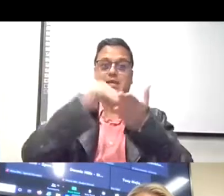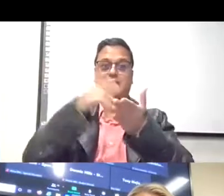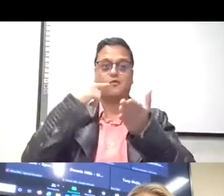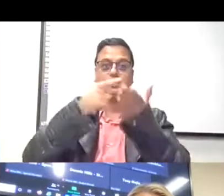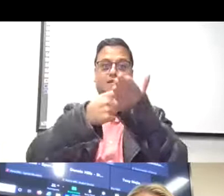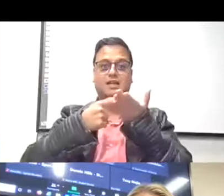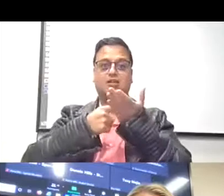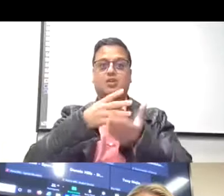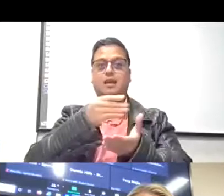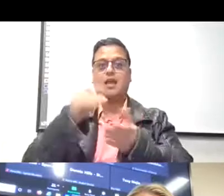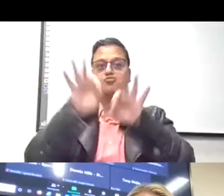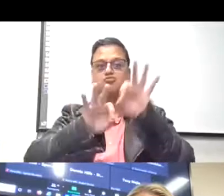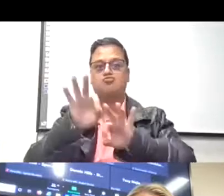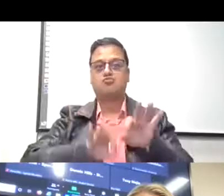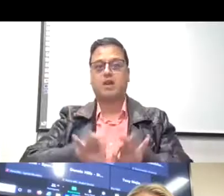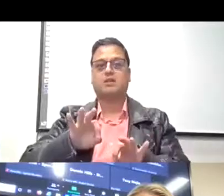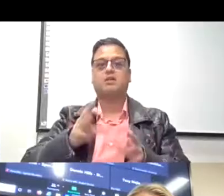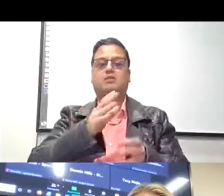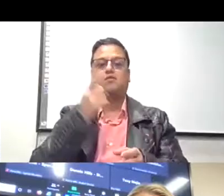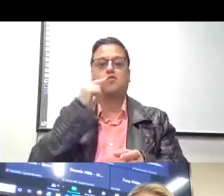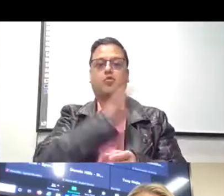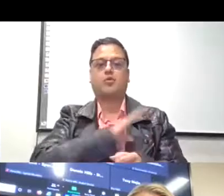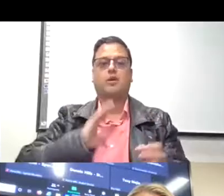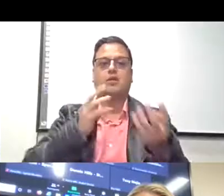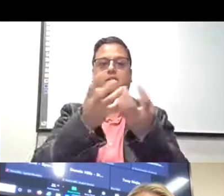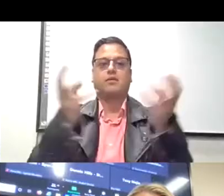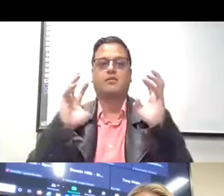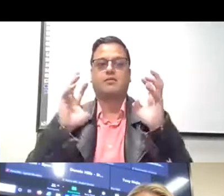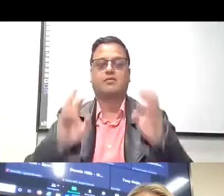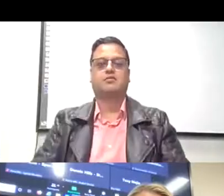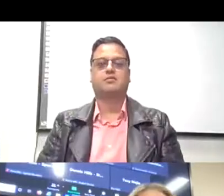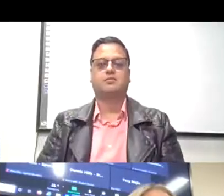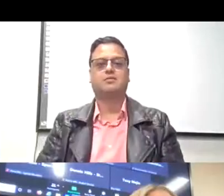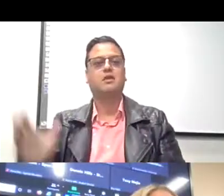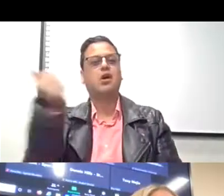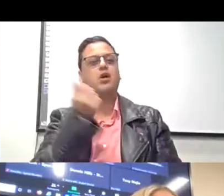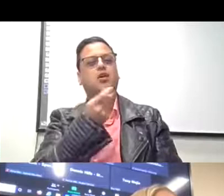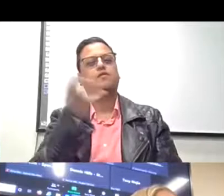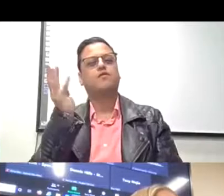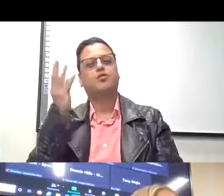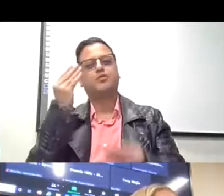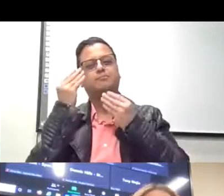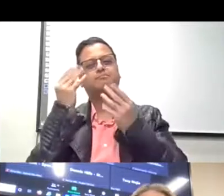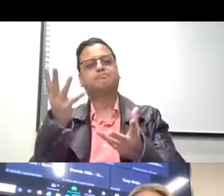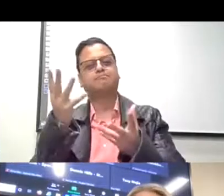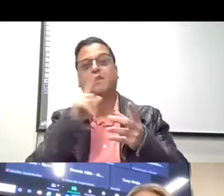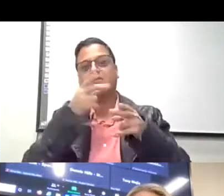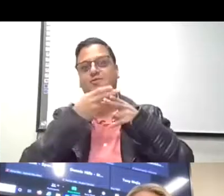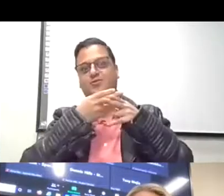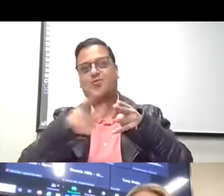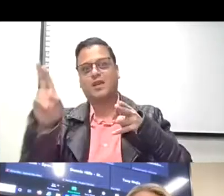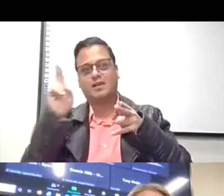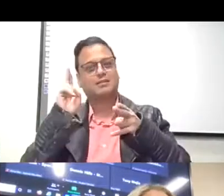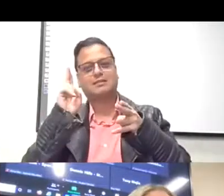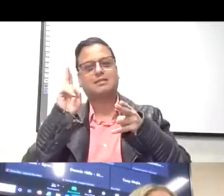discussion and direction from the board. I had a couple of things, and just to really quickly,